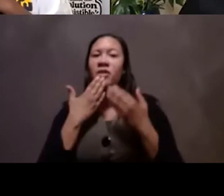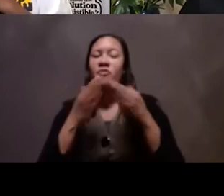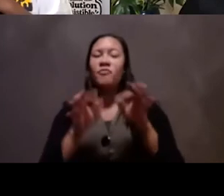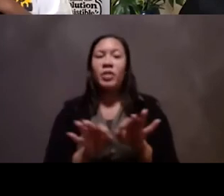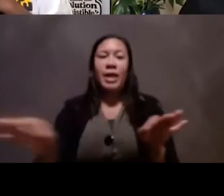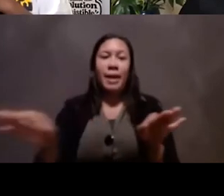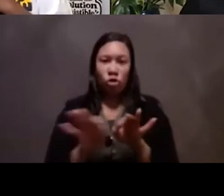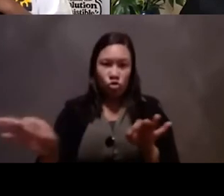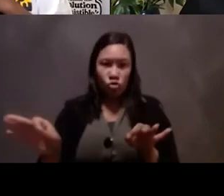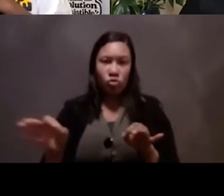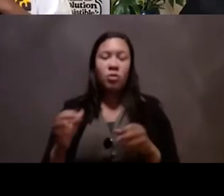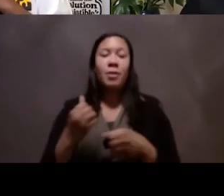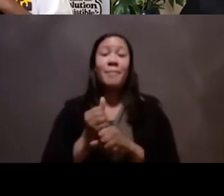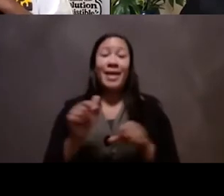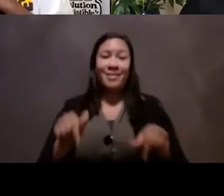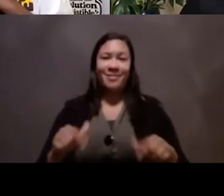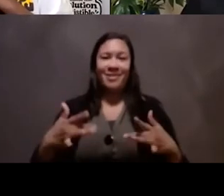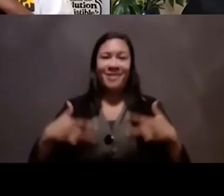accessible to all of us.